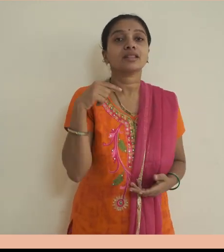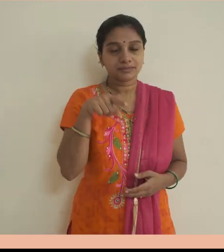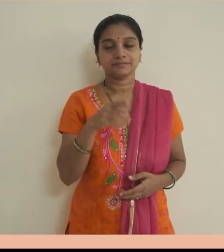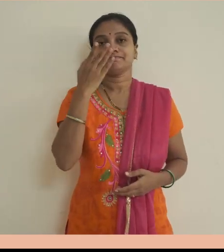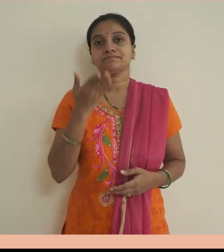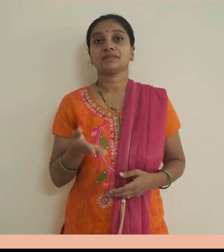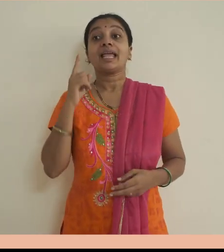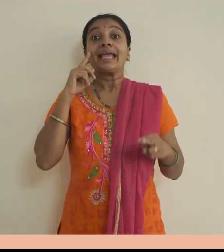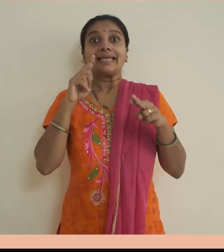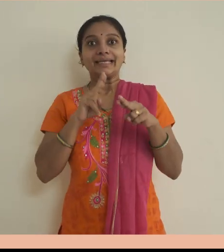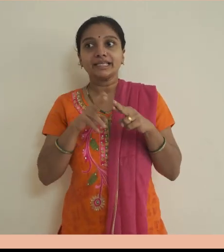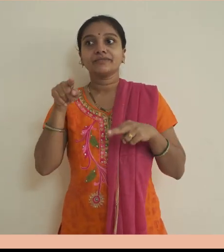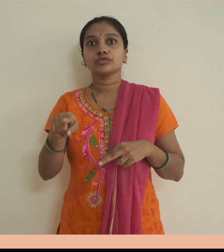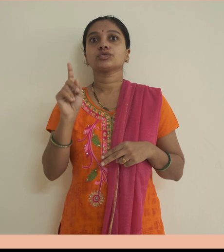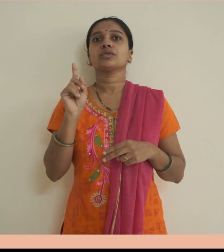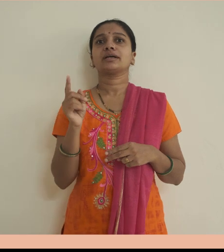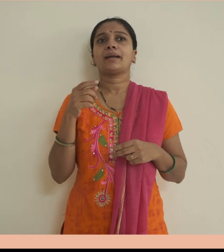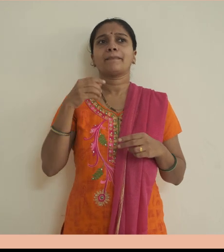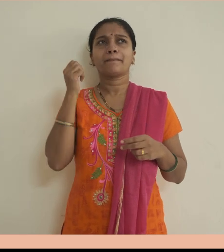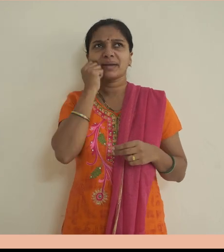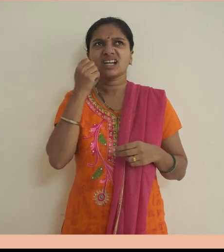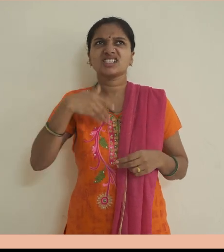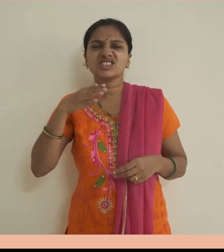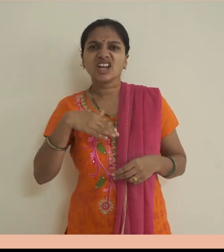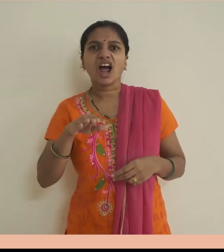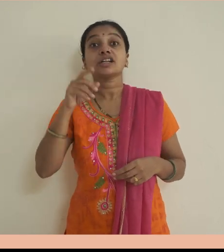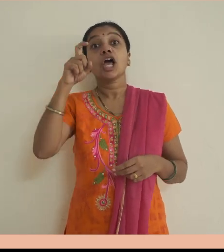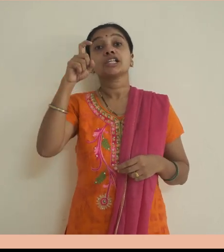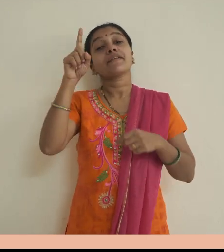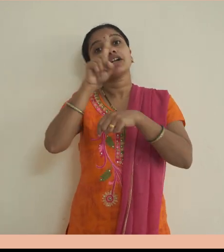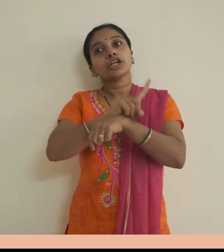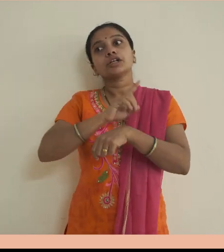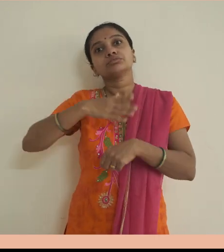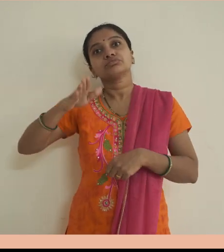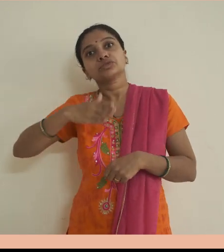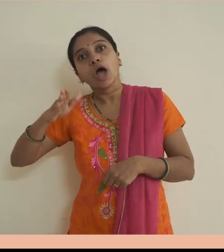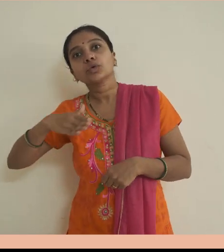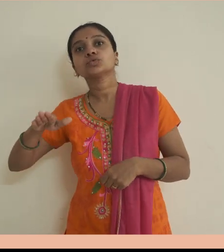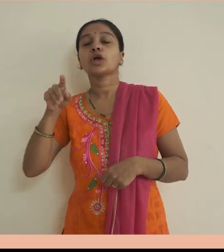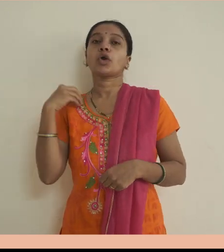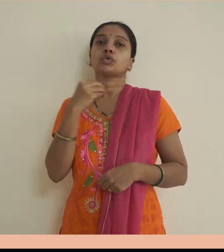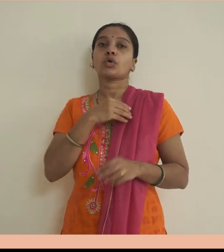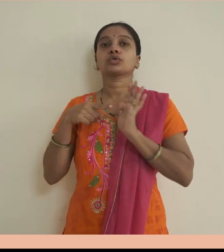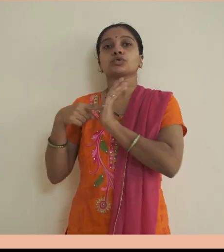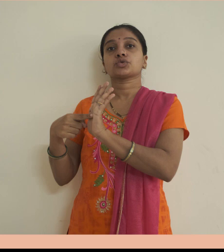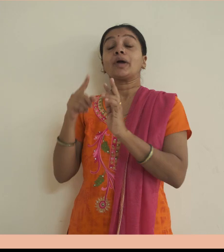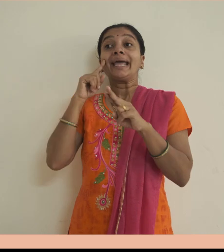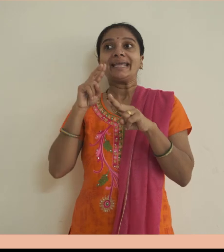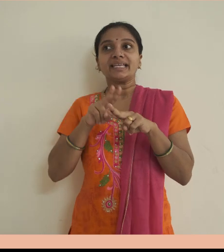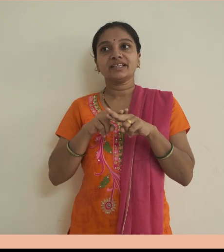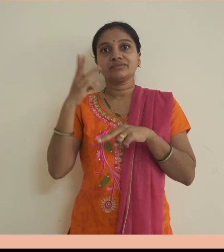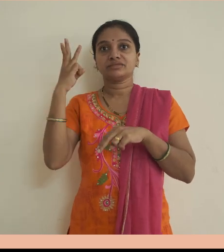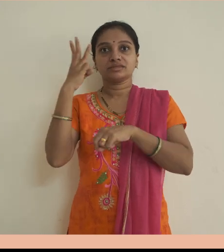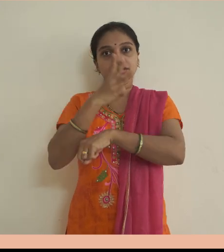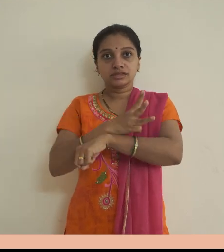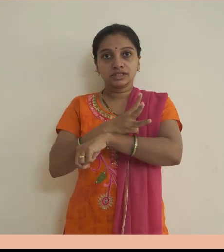advised to visit a doctor in cases where the menstruator experiences periods for more than 7 days